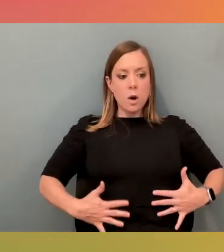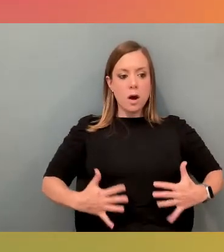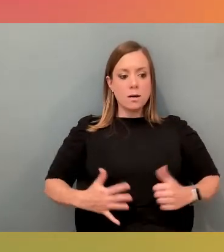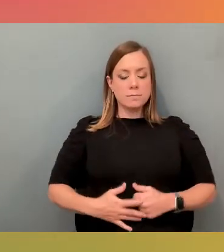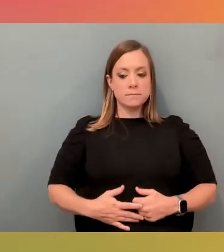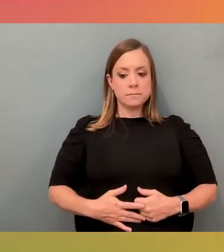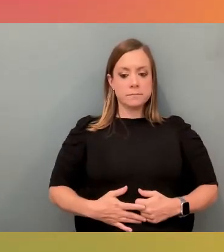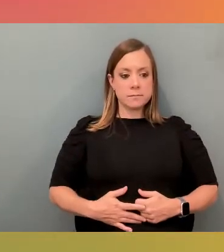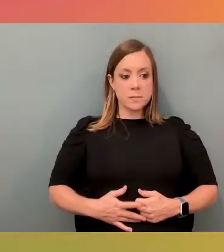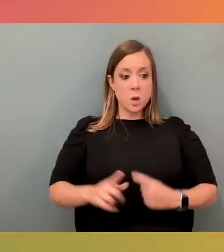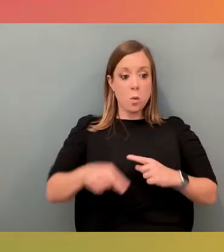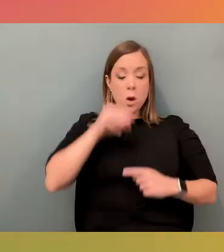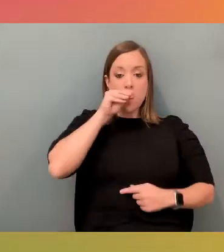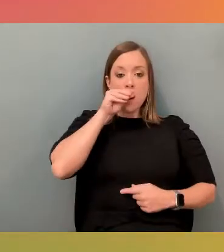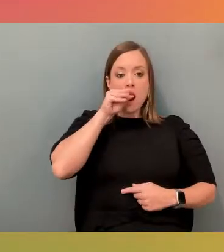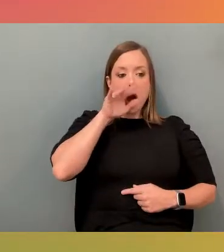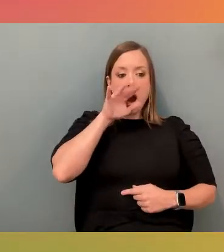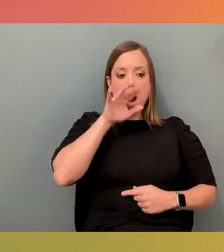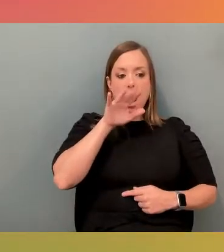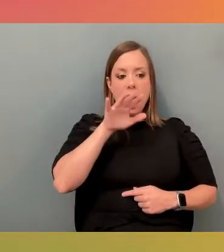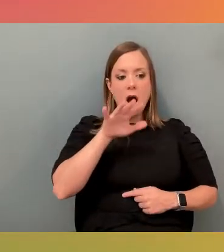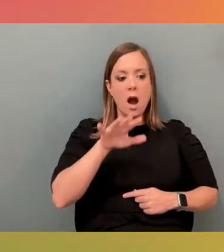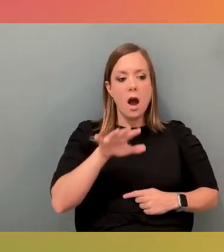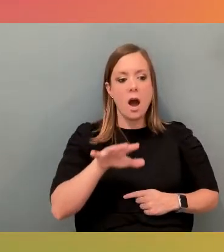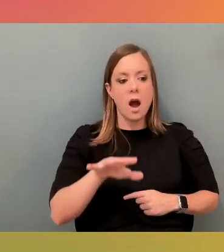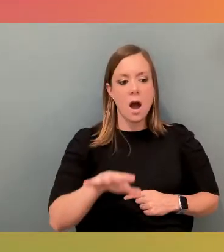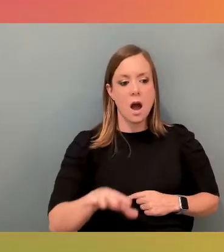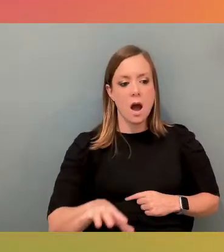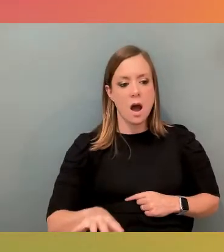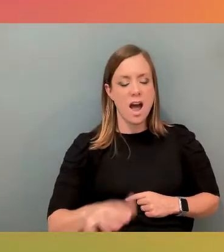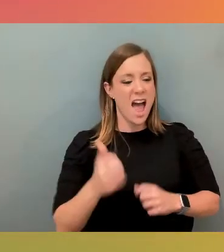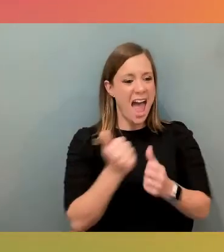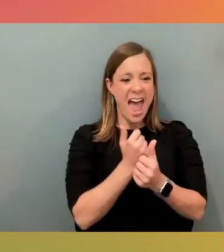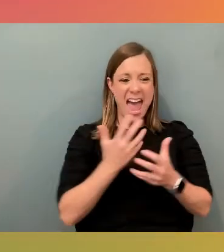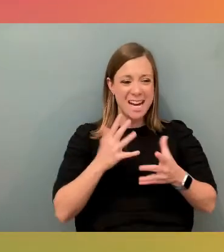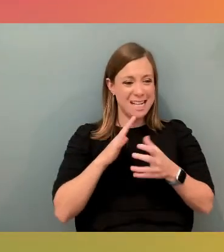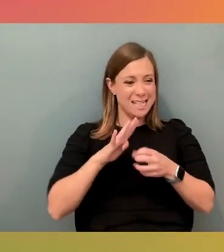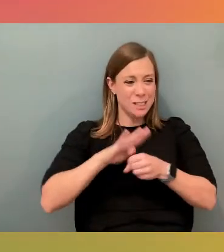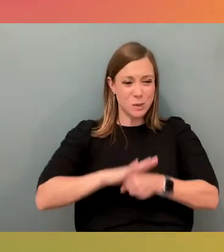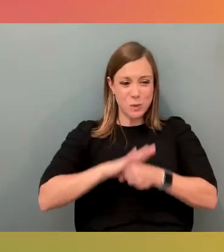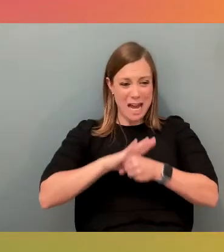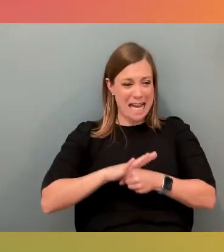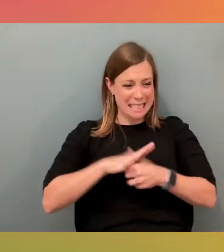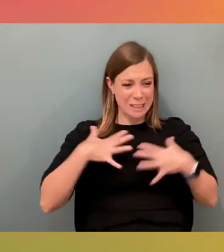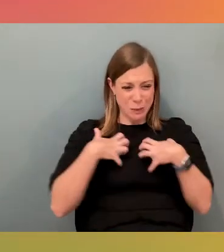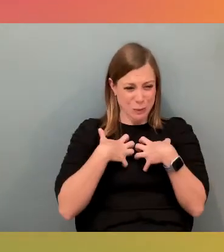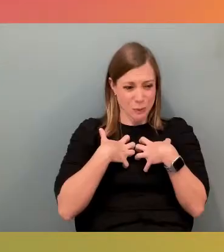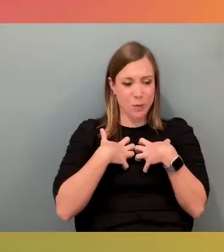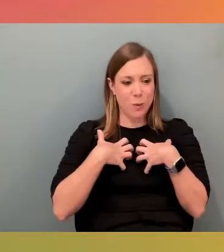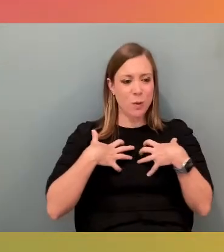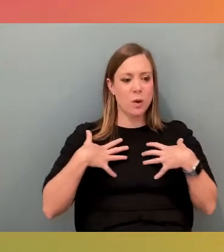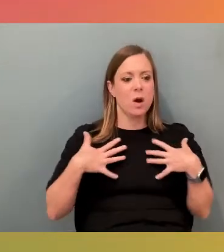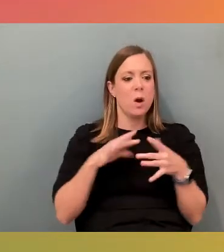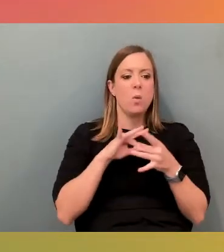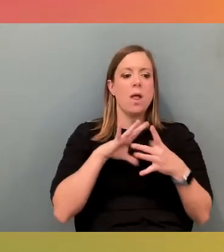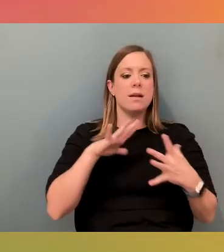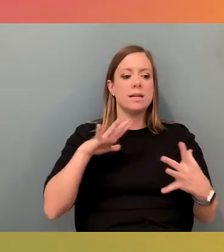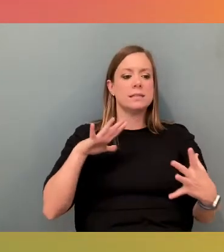And as you exhale, just sigh out anything you're holding on to that doesn't serve you.